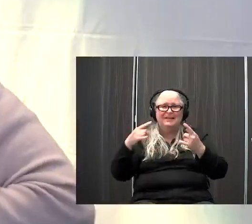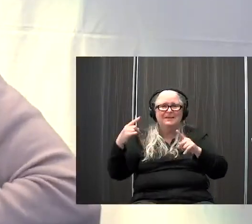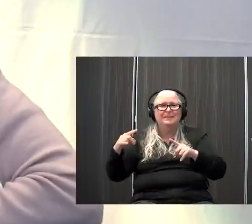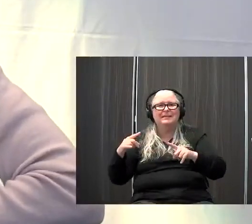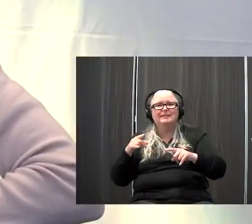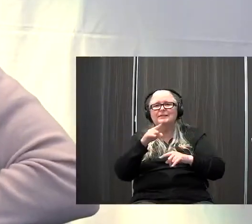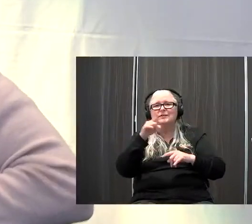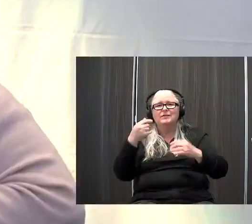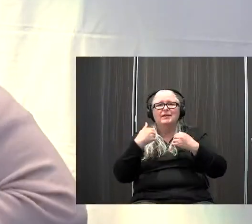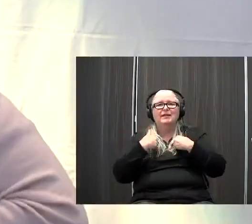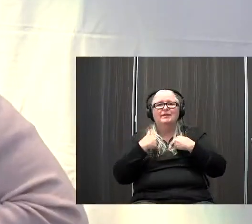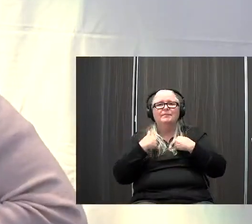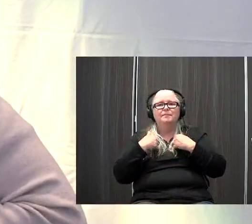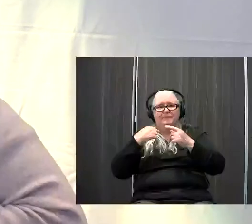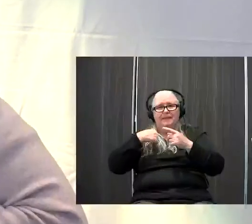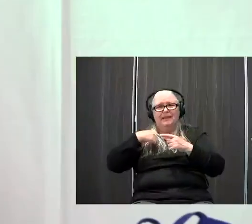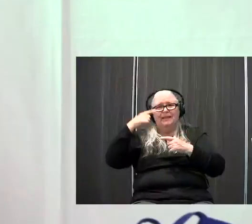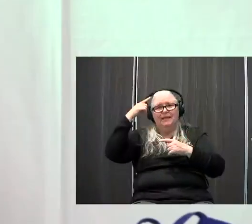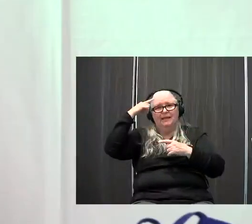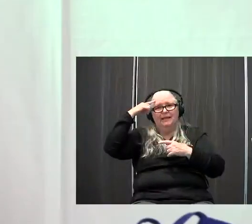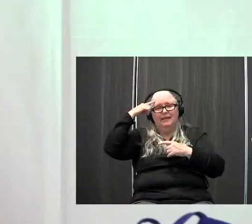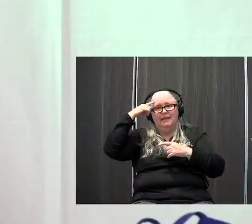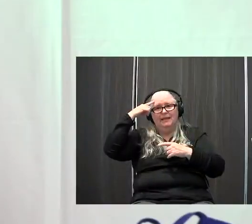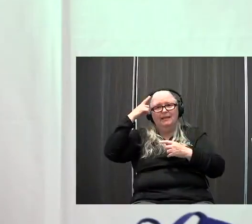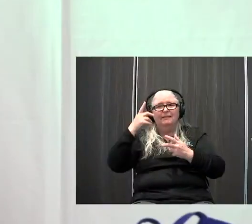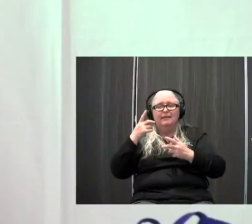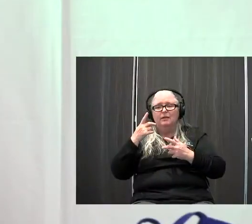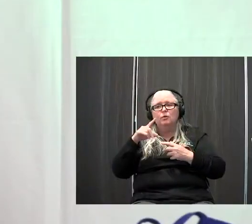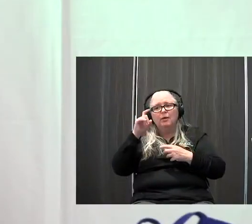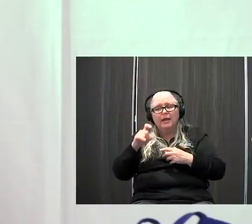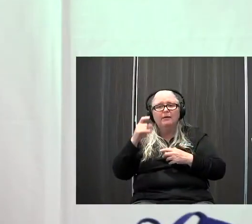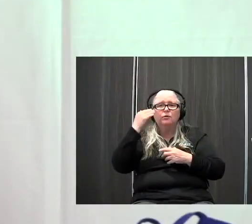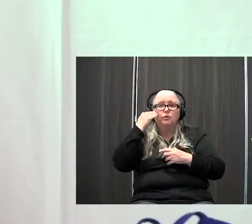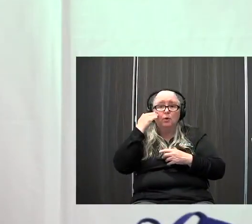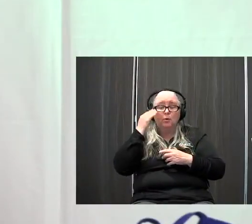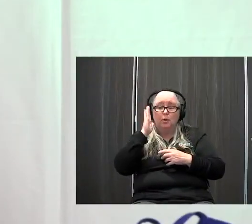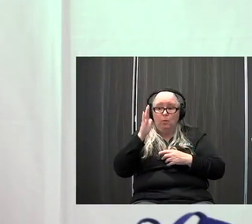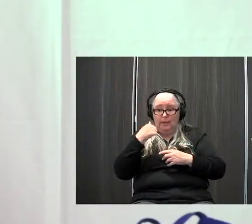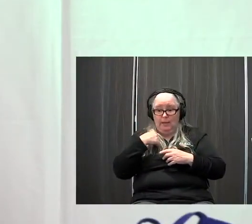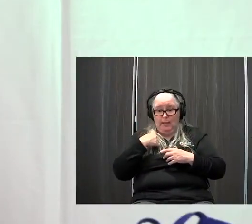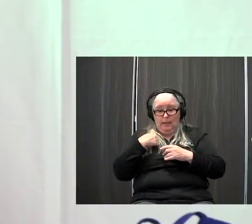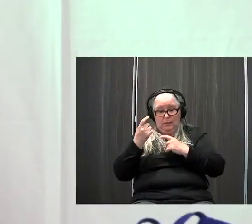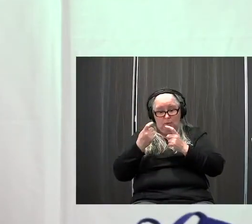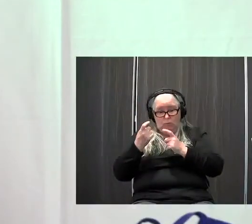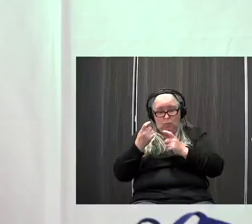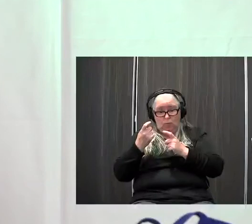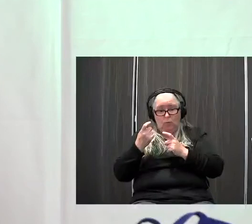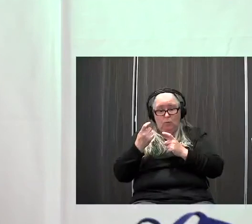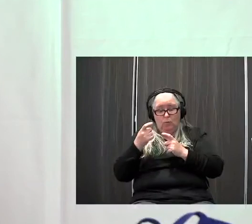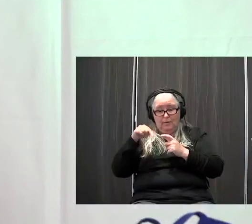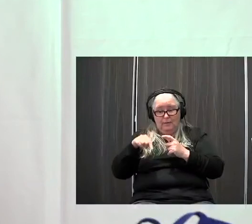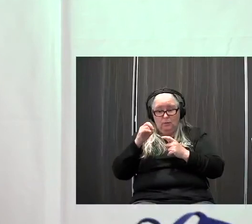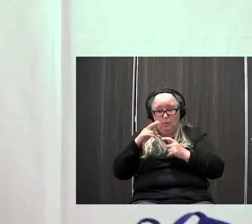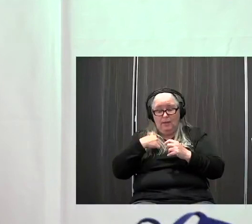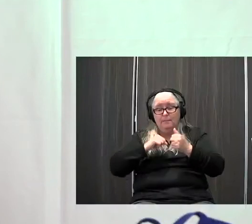of you have thoughts on I that think as well? to some degree, you have to recognize, am I going to be the one managing this, or am I in a supportive role?